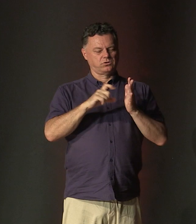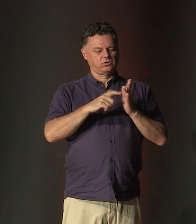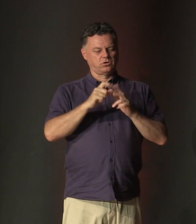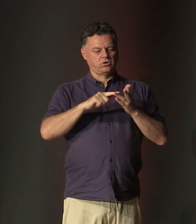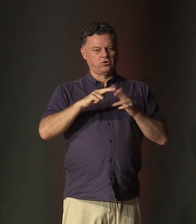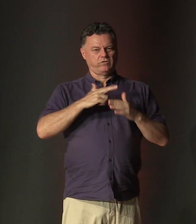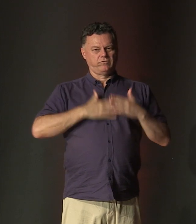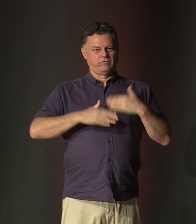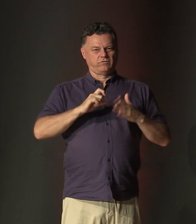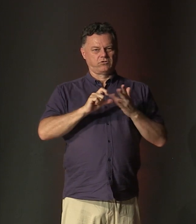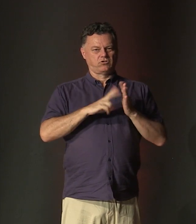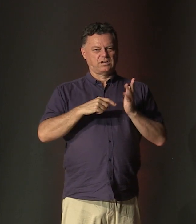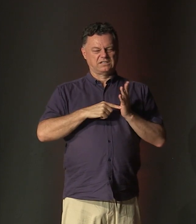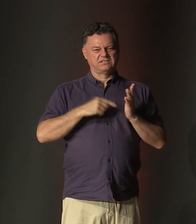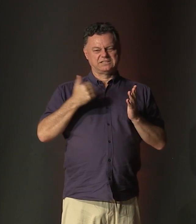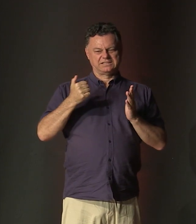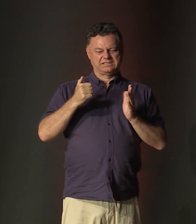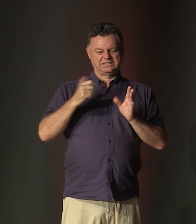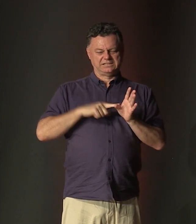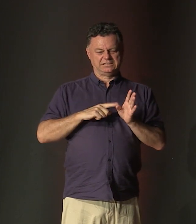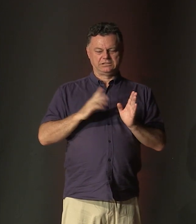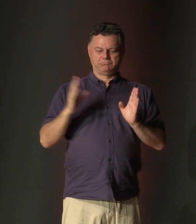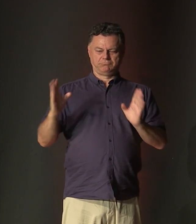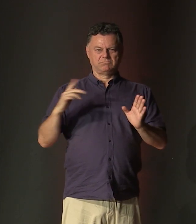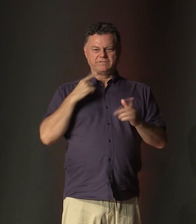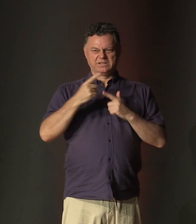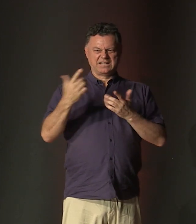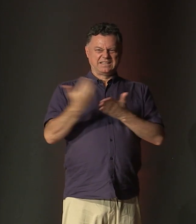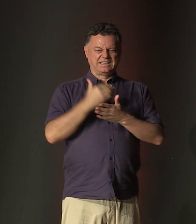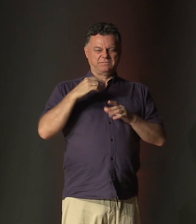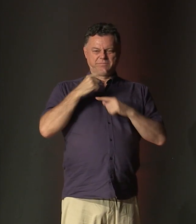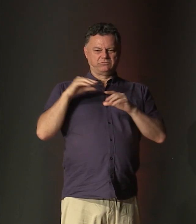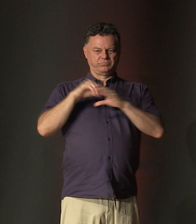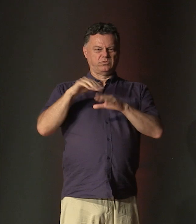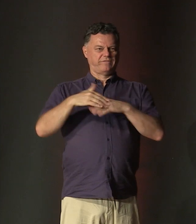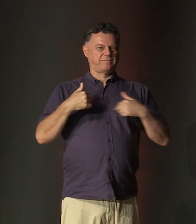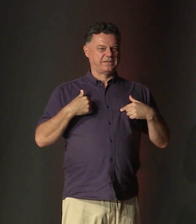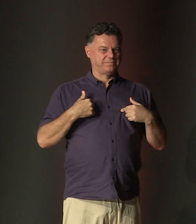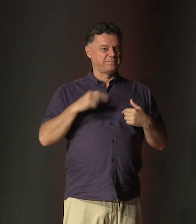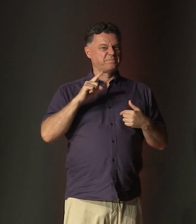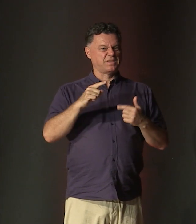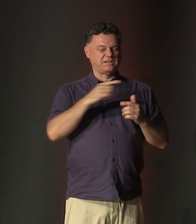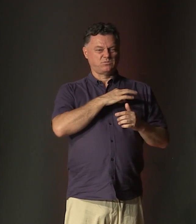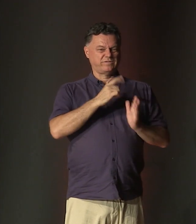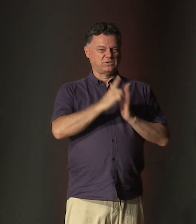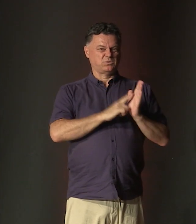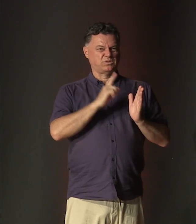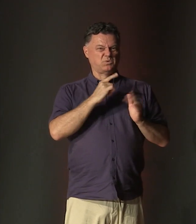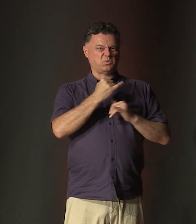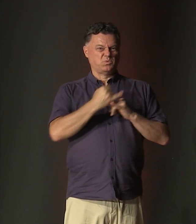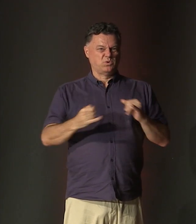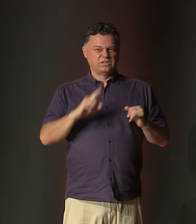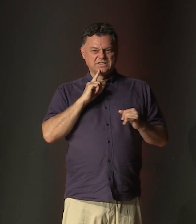But the privacy law actually gives them a lot more than that. It allows them to retain their customer